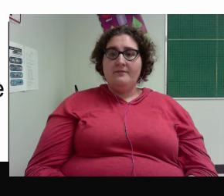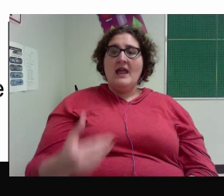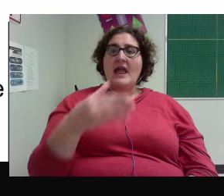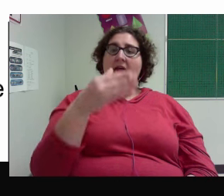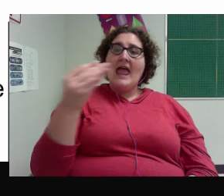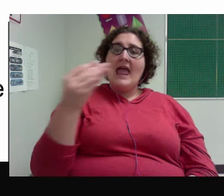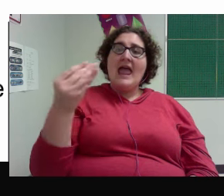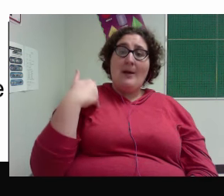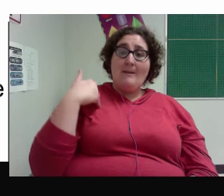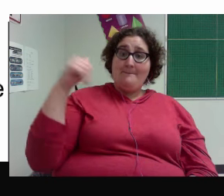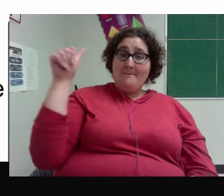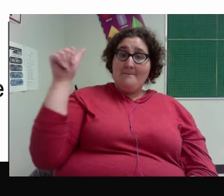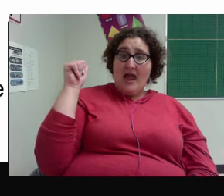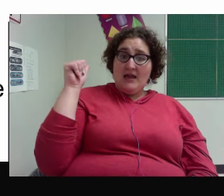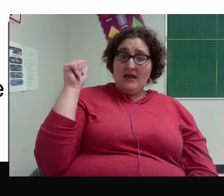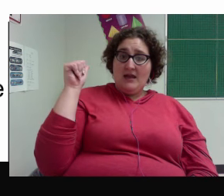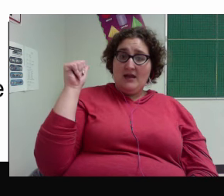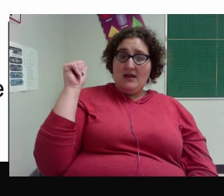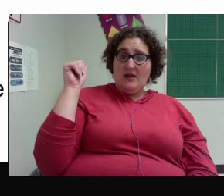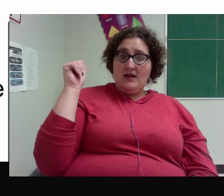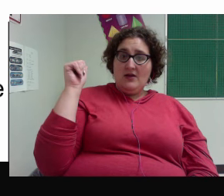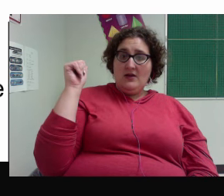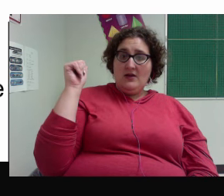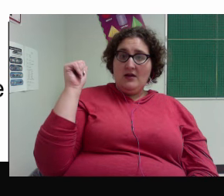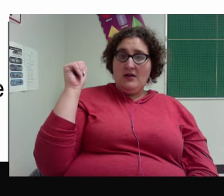And then we'd have the back